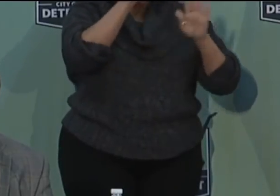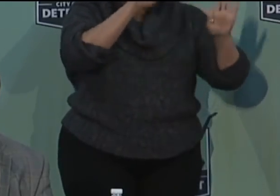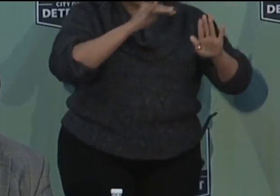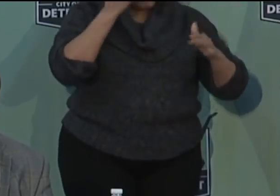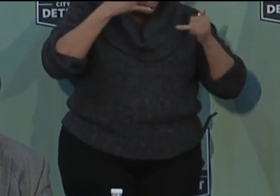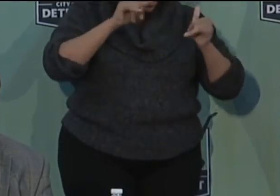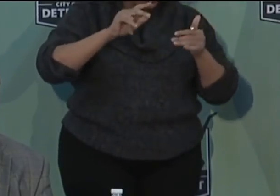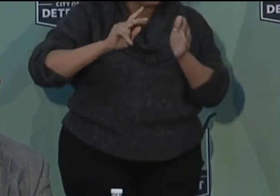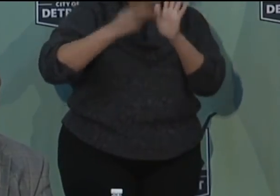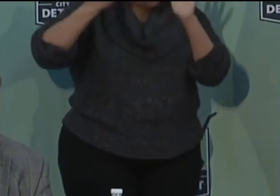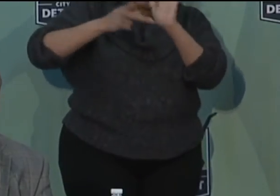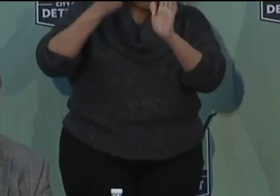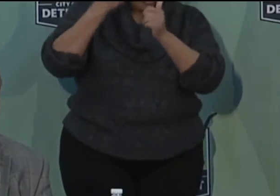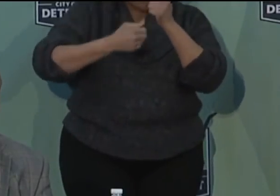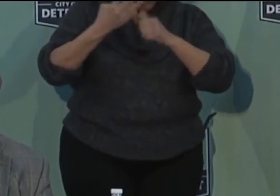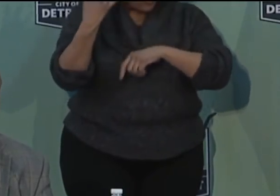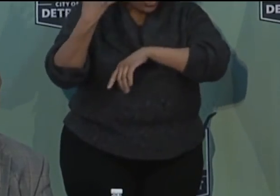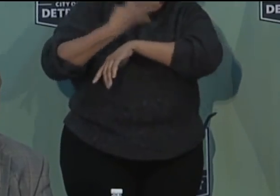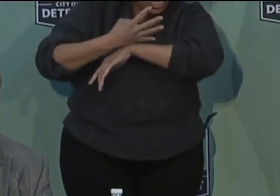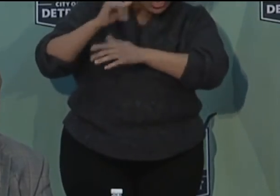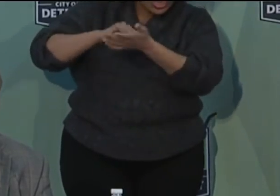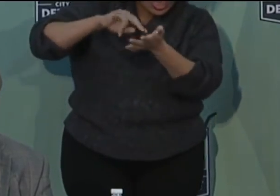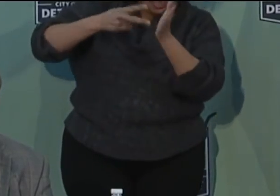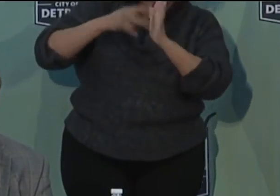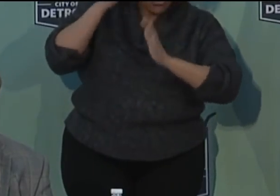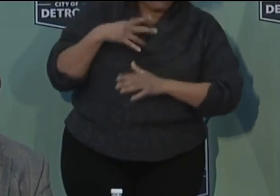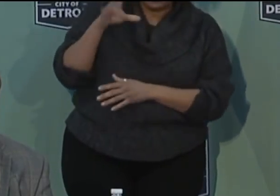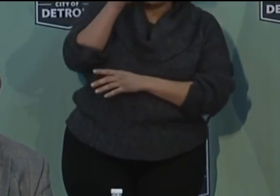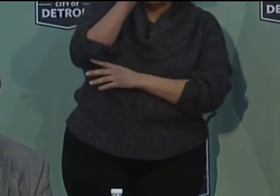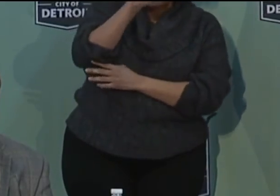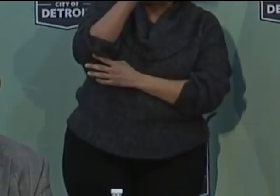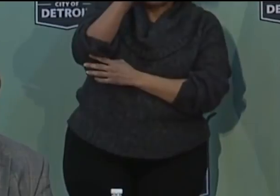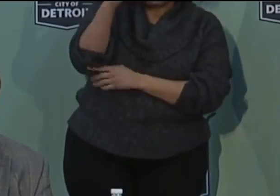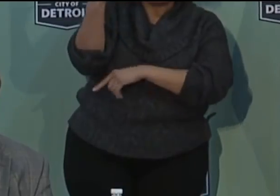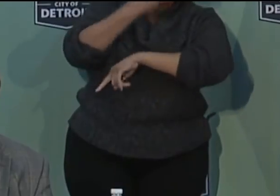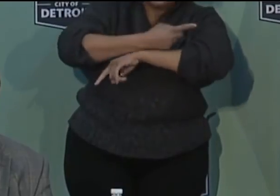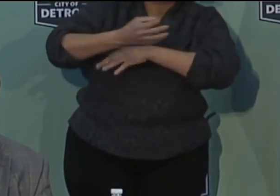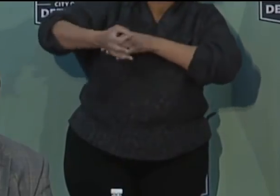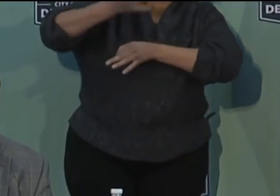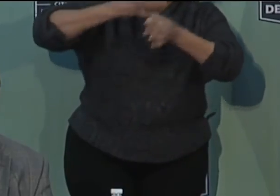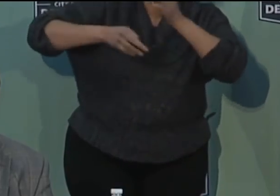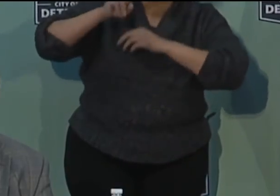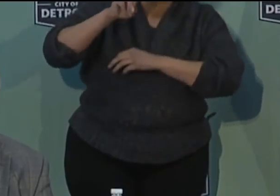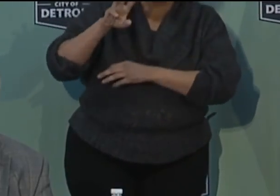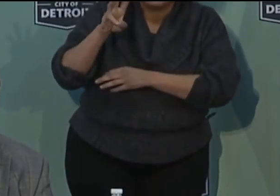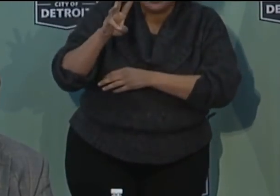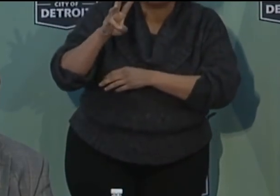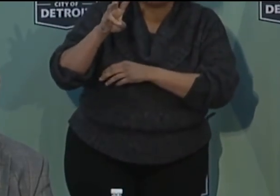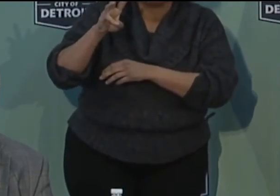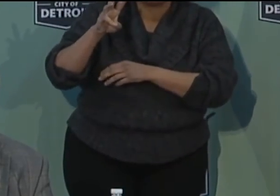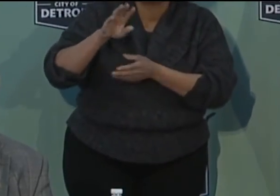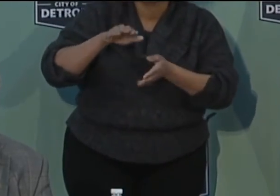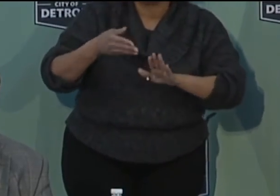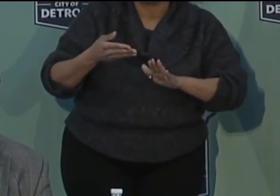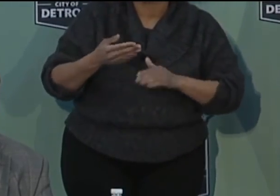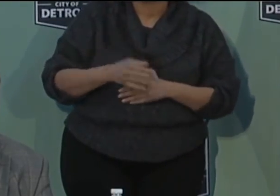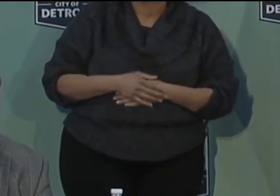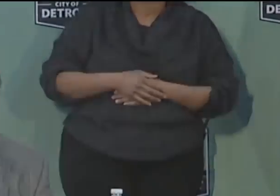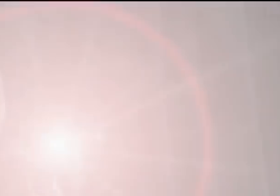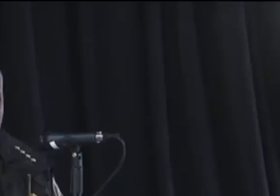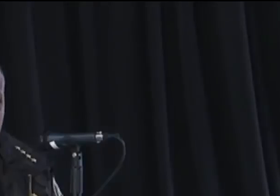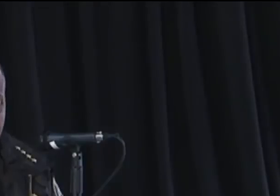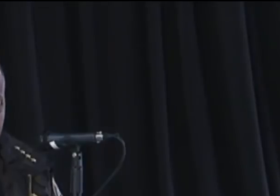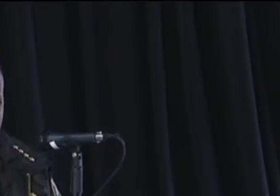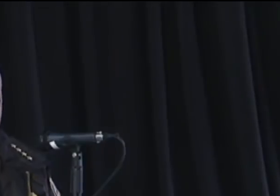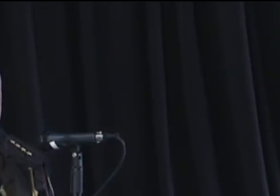every 4 days, we would have had 76 deaths today instead of 26. That's how much it